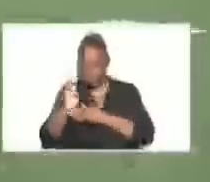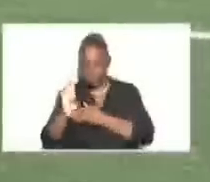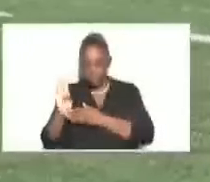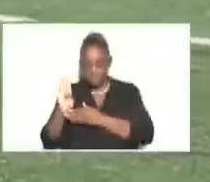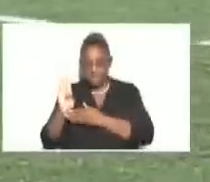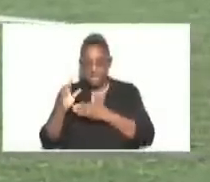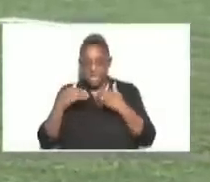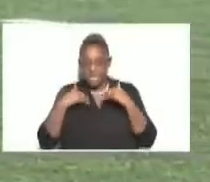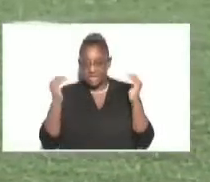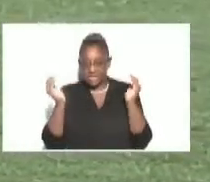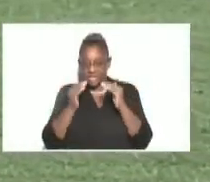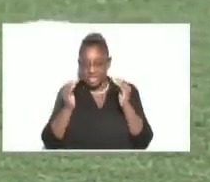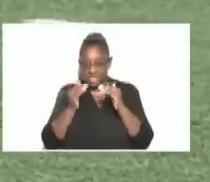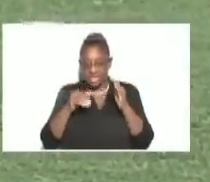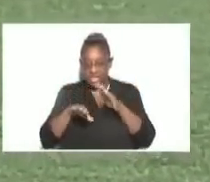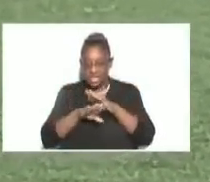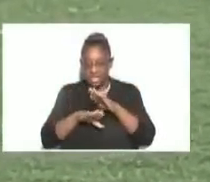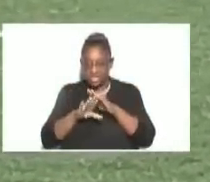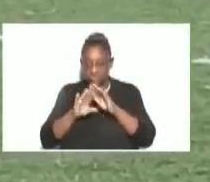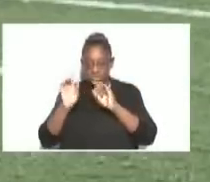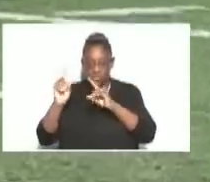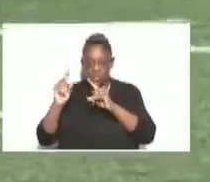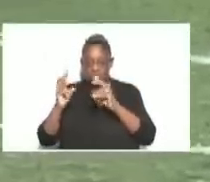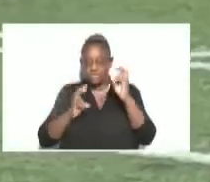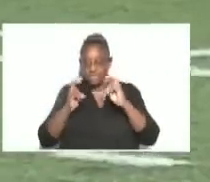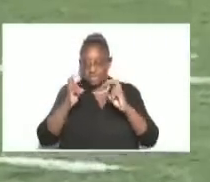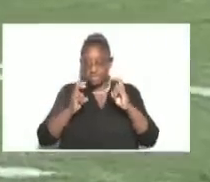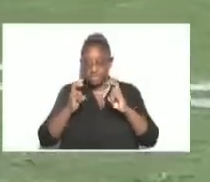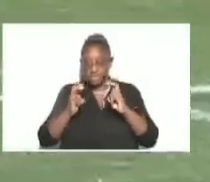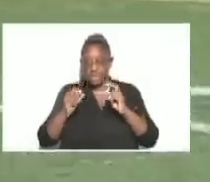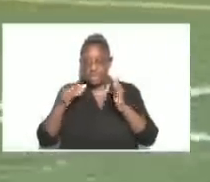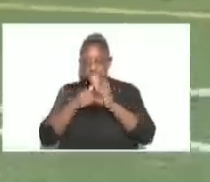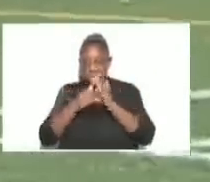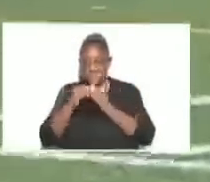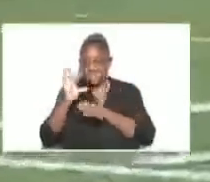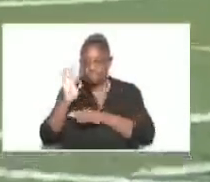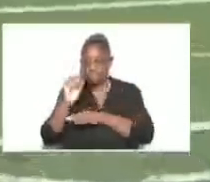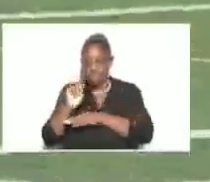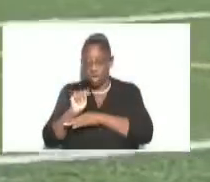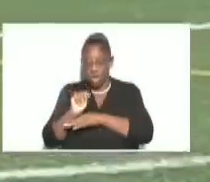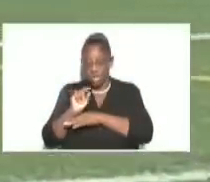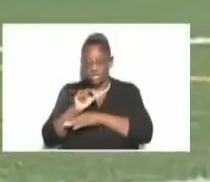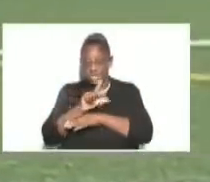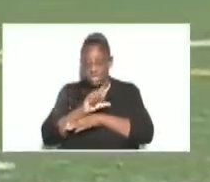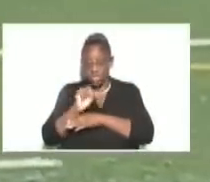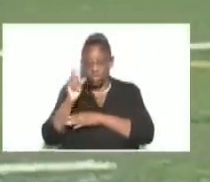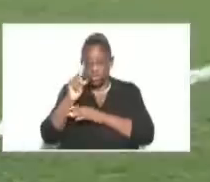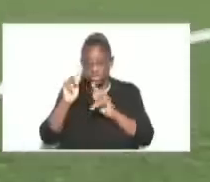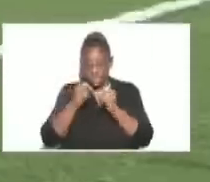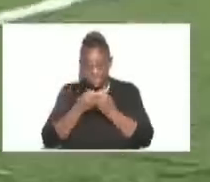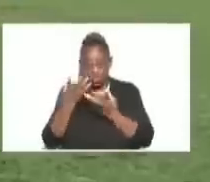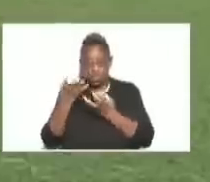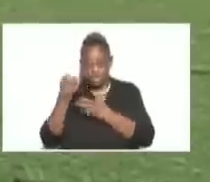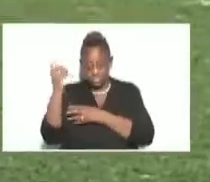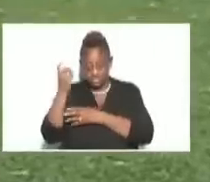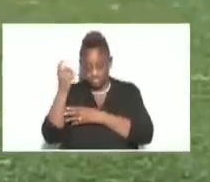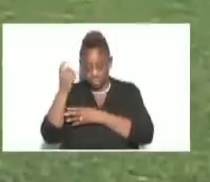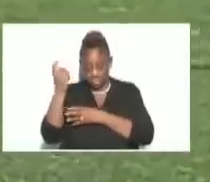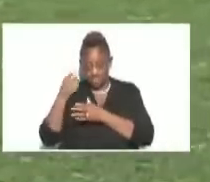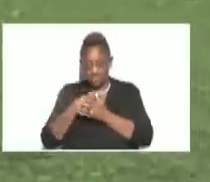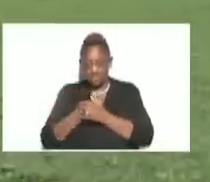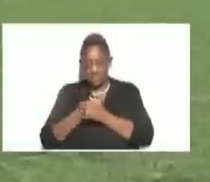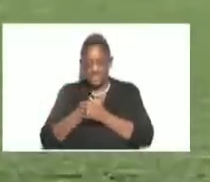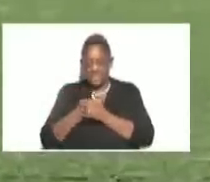had a tie under the belt heading into the match against Fort Lauderdale University. The team was determined to pull off a win while they were overseas. The